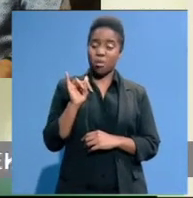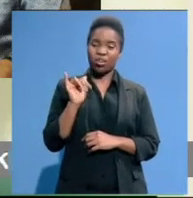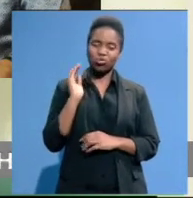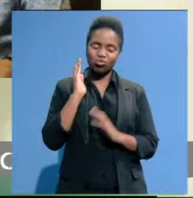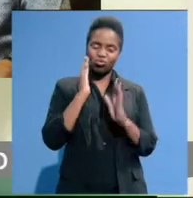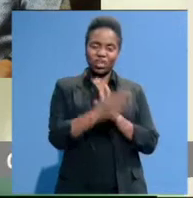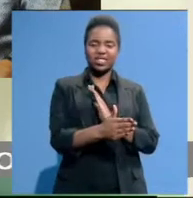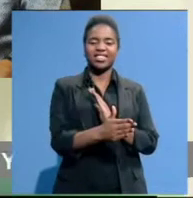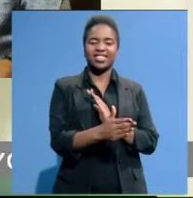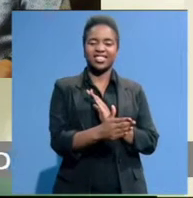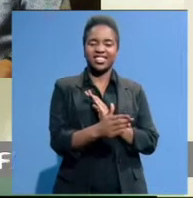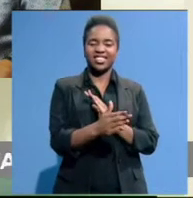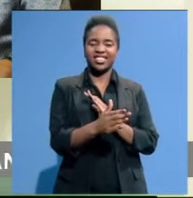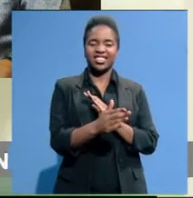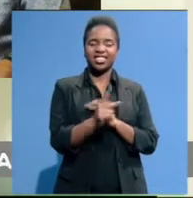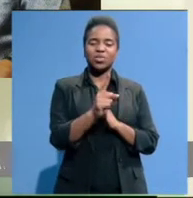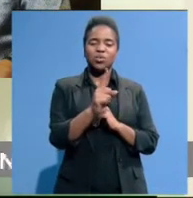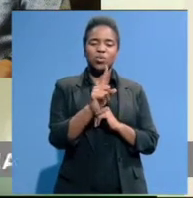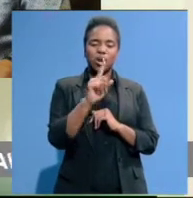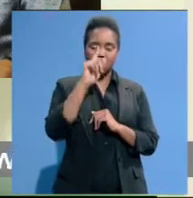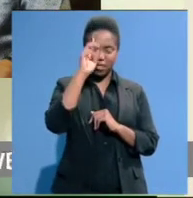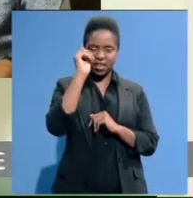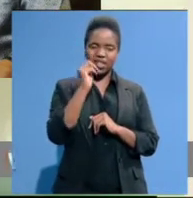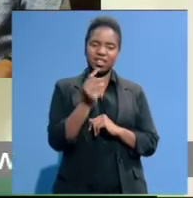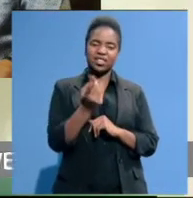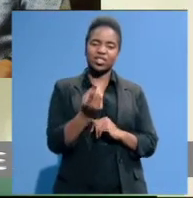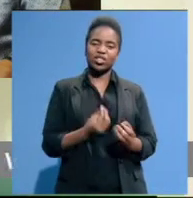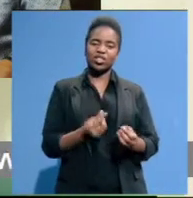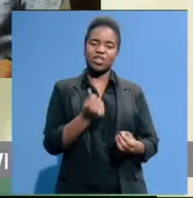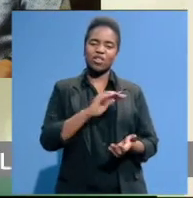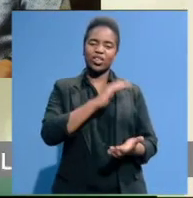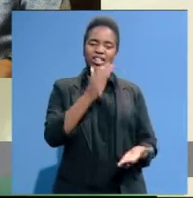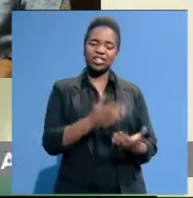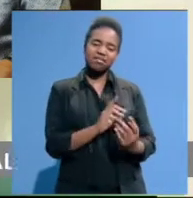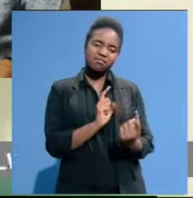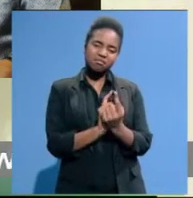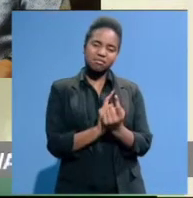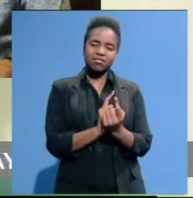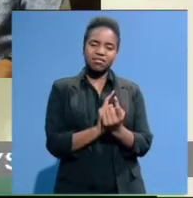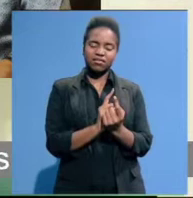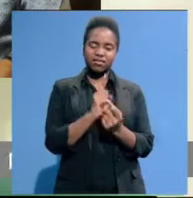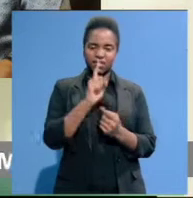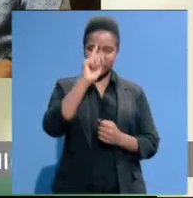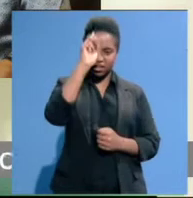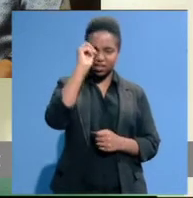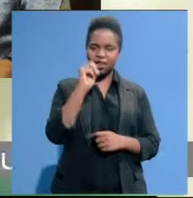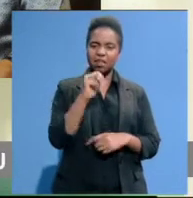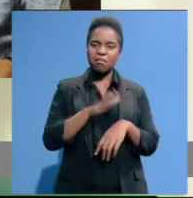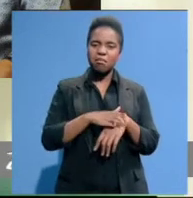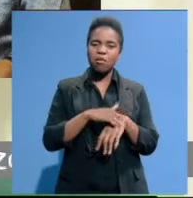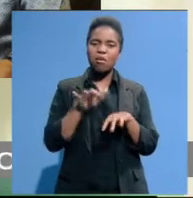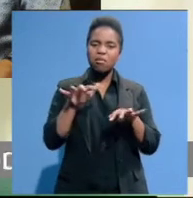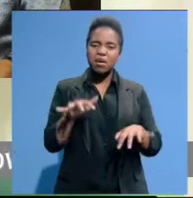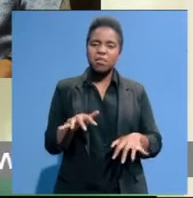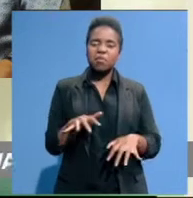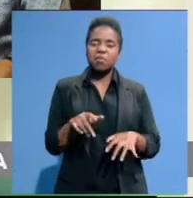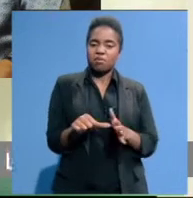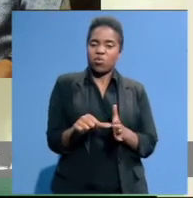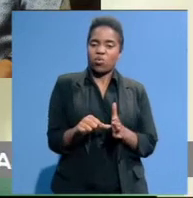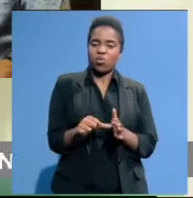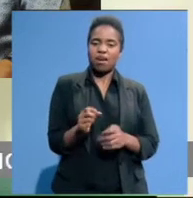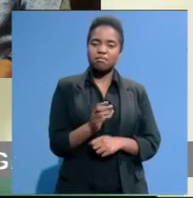Also, what came in mind was that one time I was coming back from a tour in the States, and I was picking up my